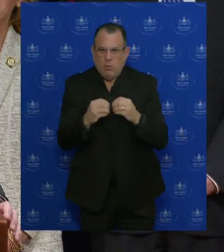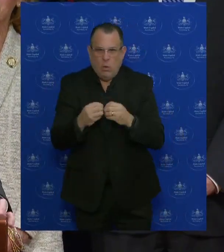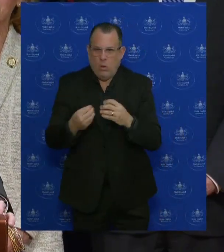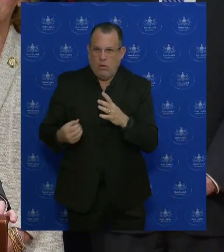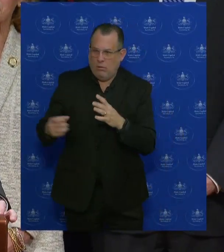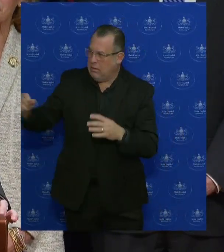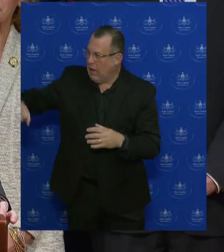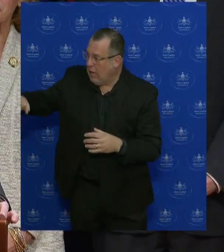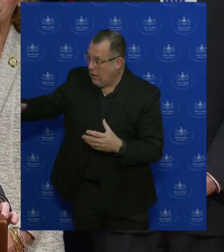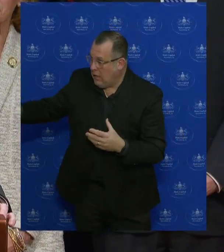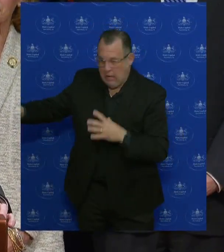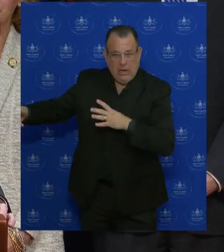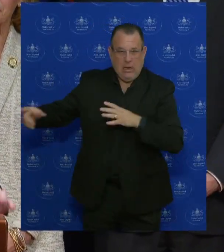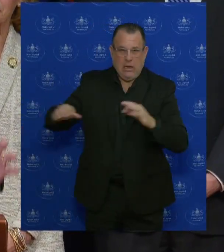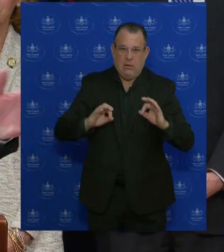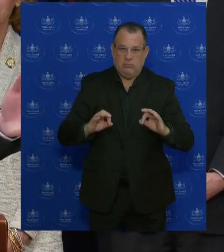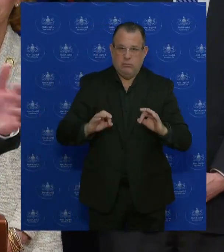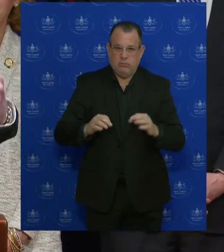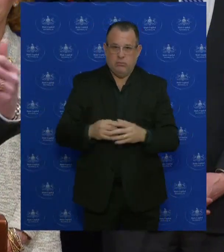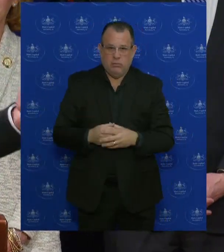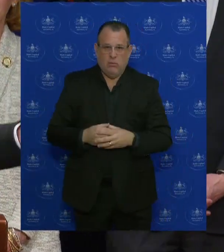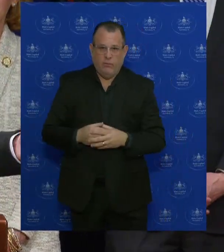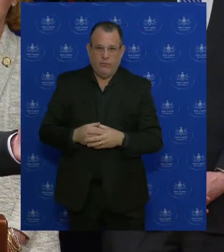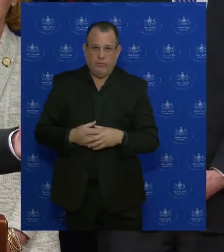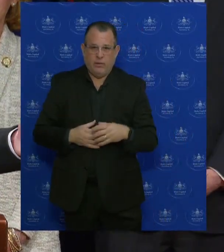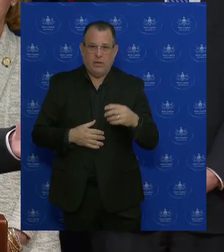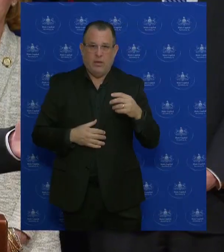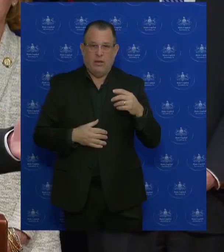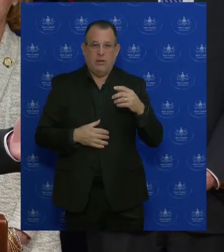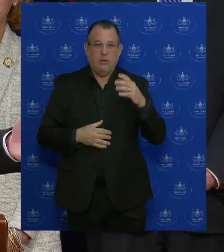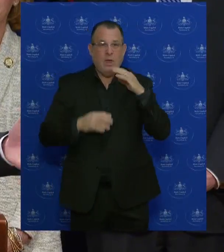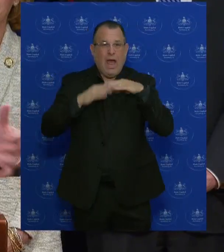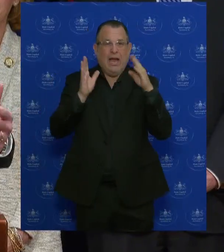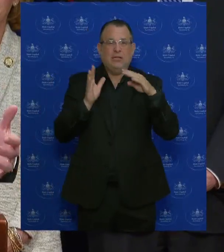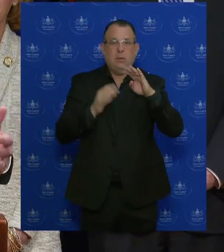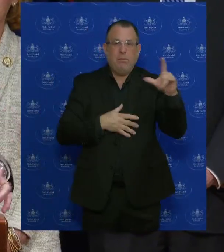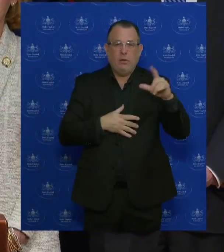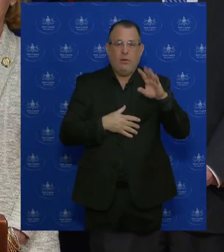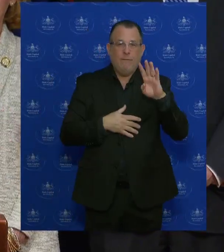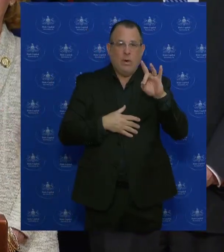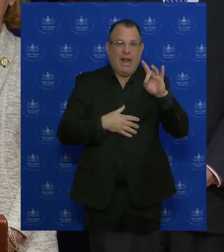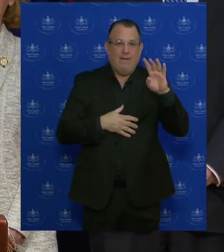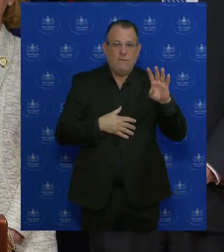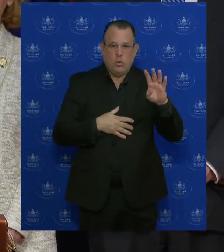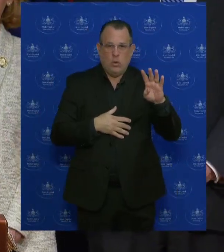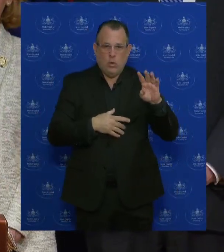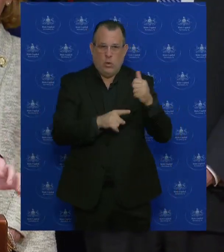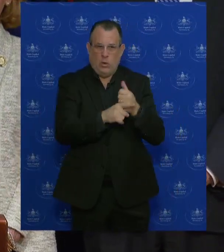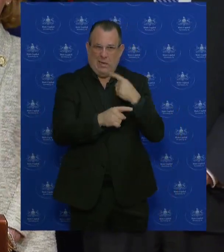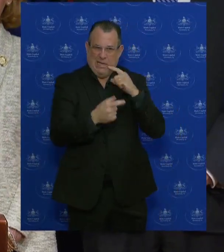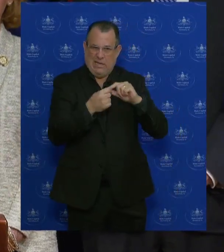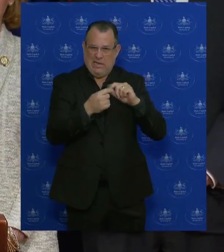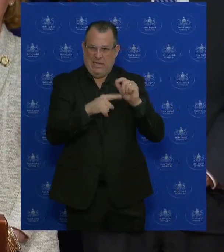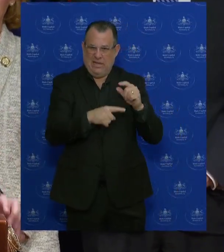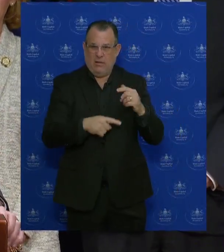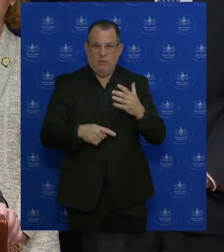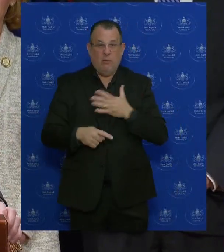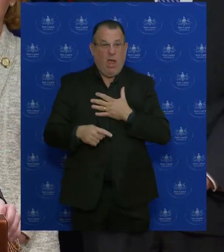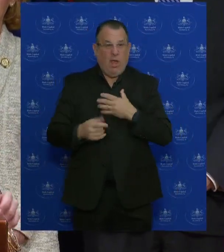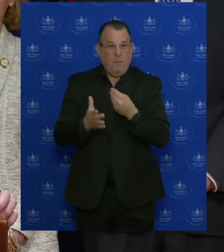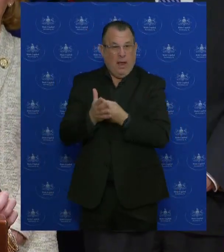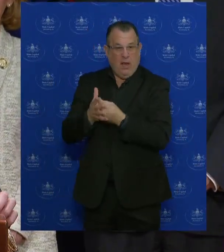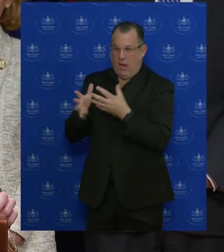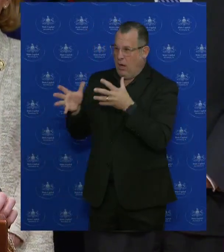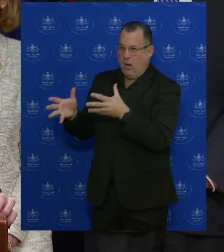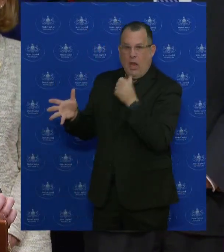House Bill 484. I'm going to go off and do a little bit of a shameless plug for a second here. It's my Unclaimed Property Progress Act. Does just that.